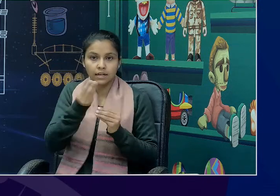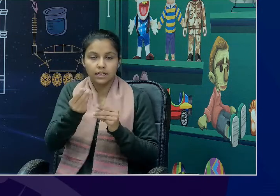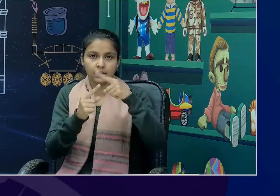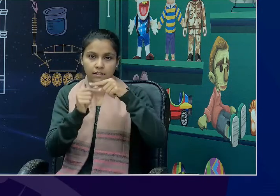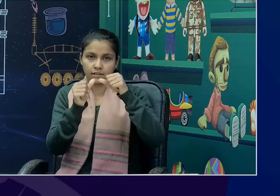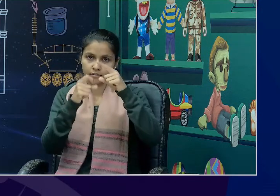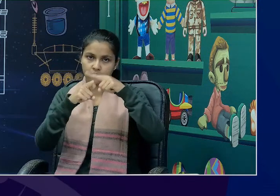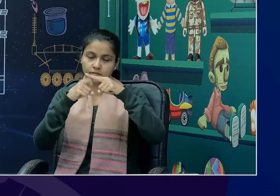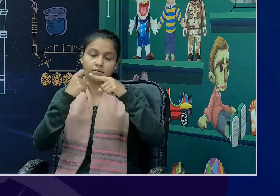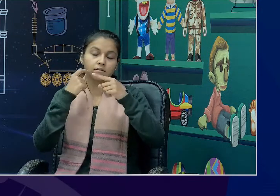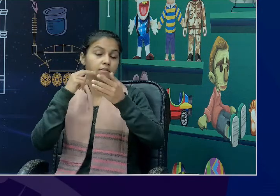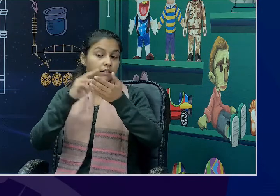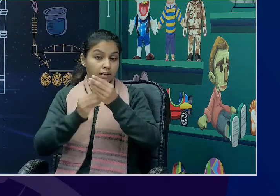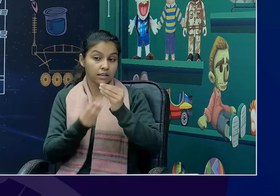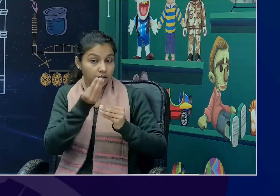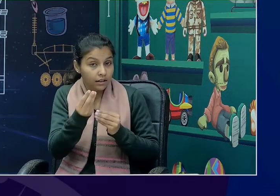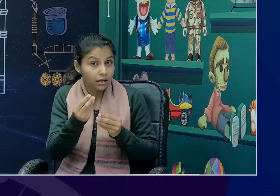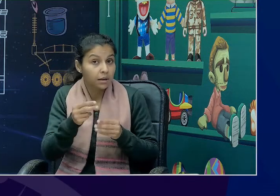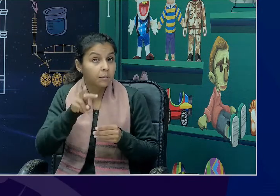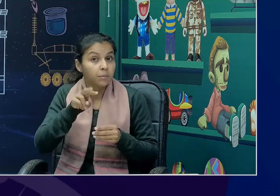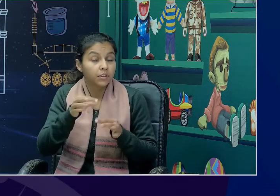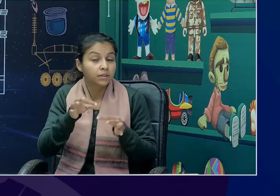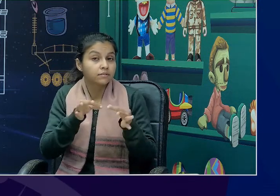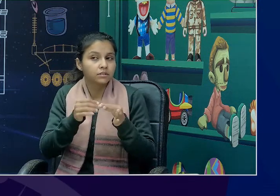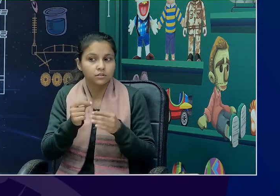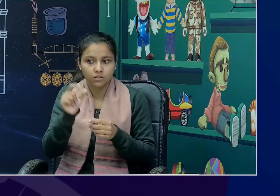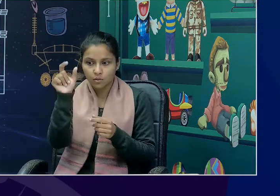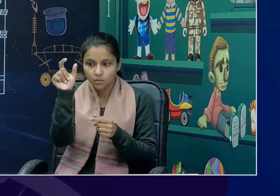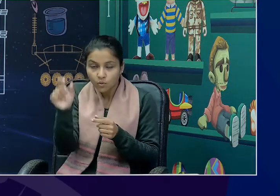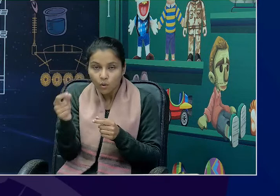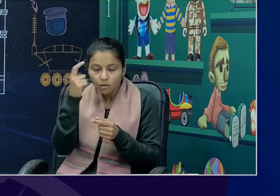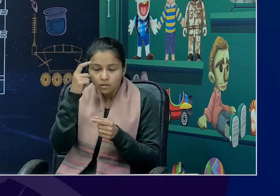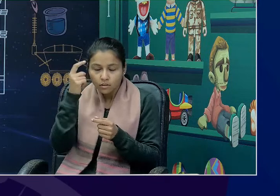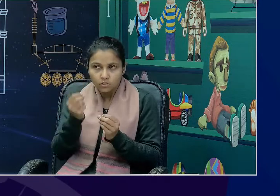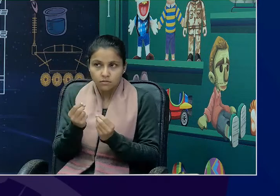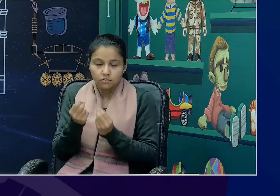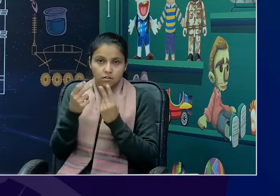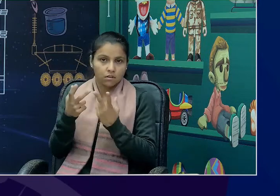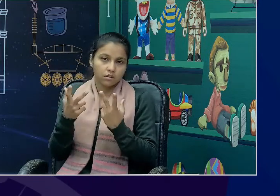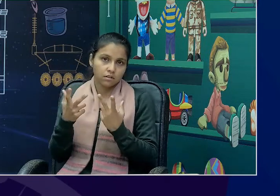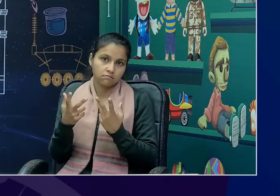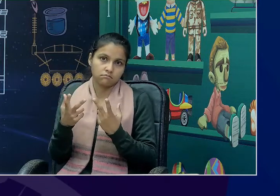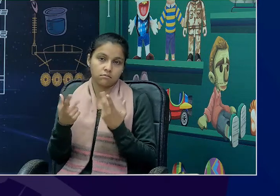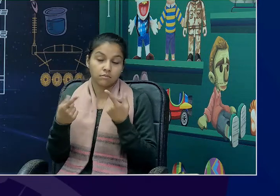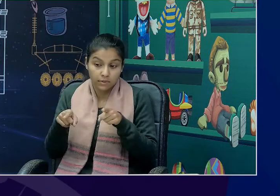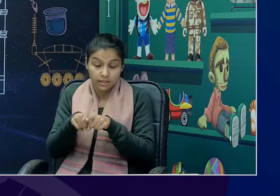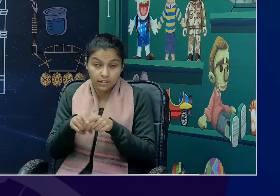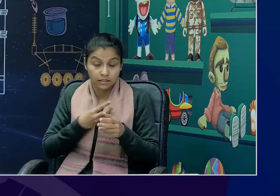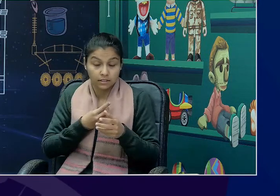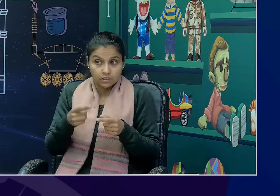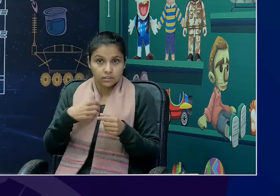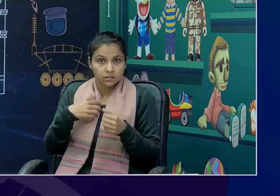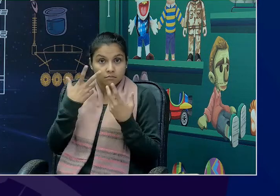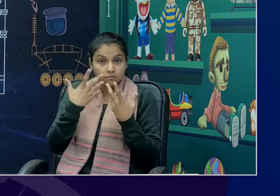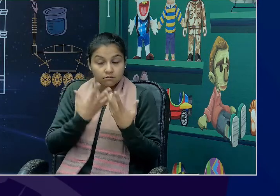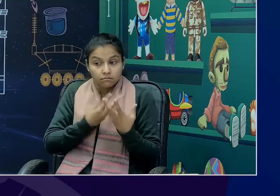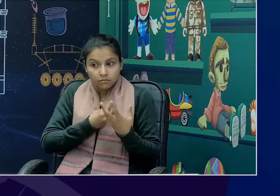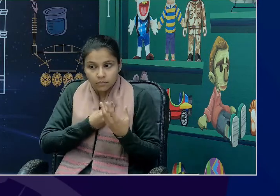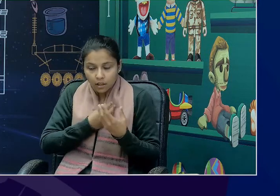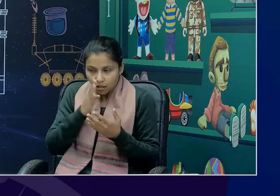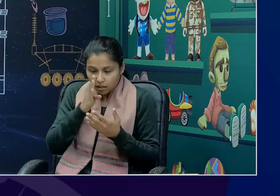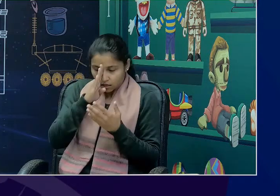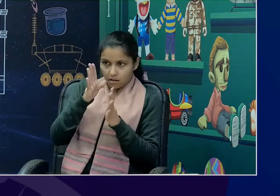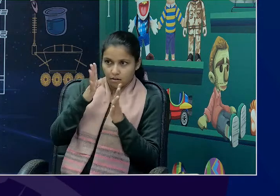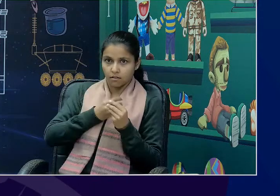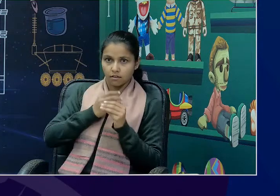that the author was so scared that his attention was taken away. Now